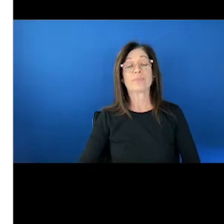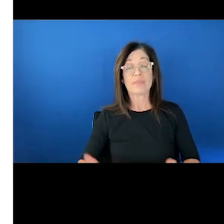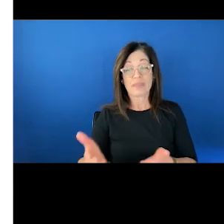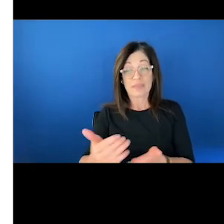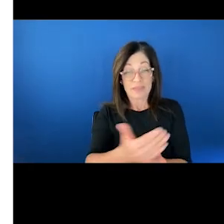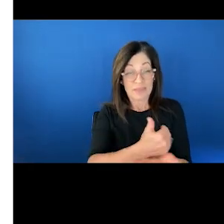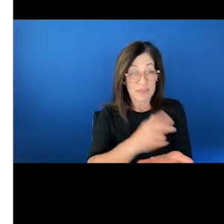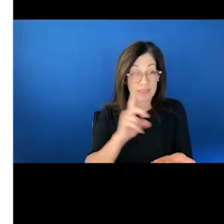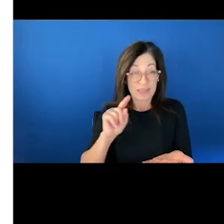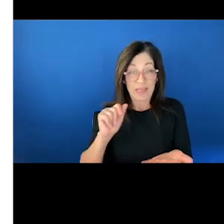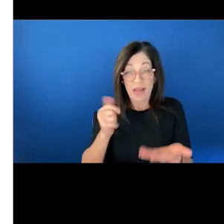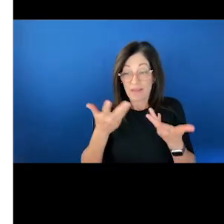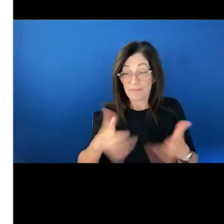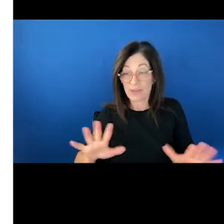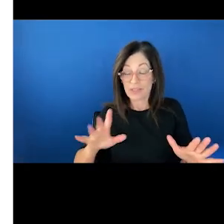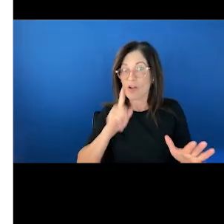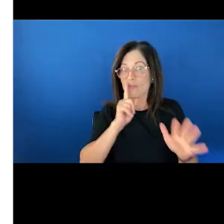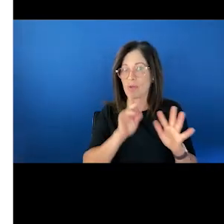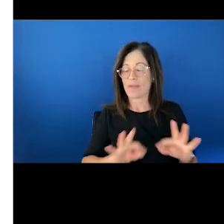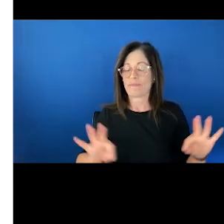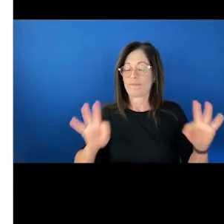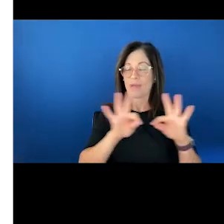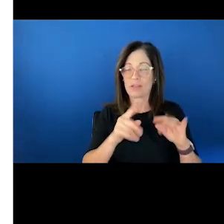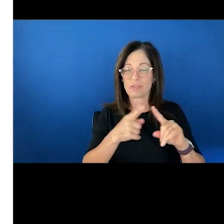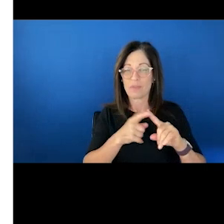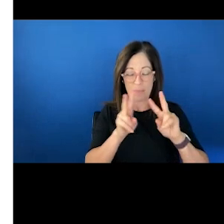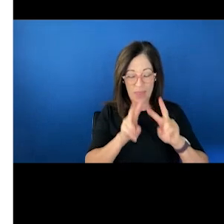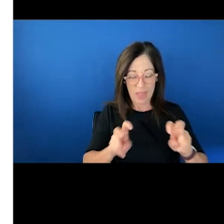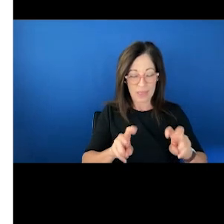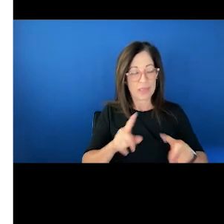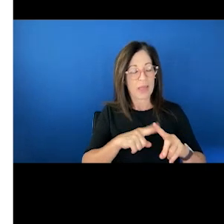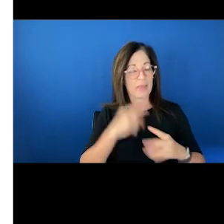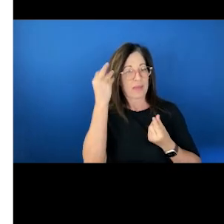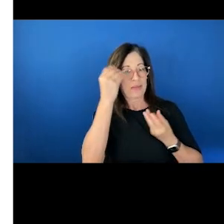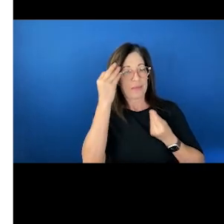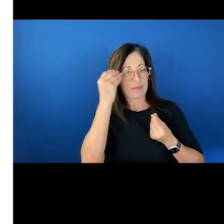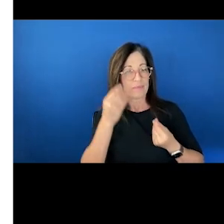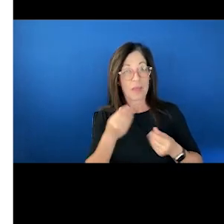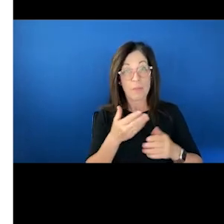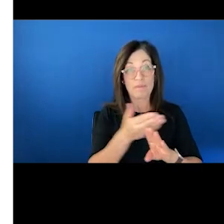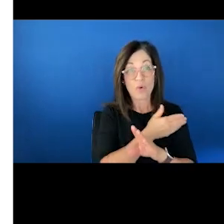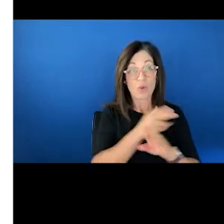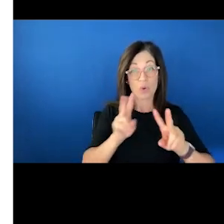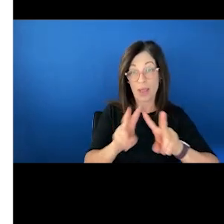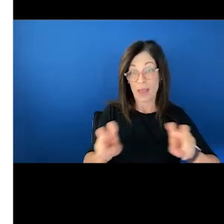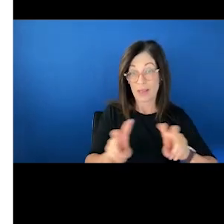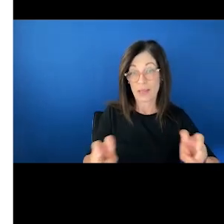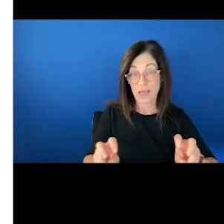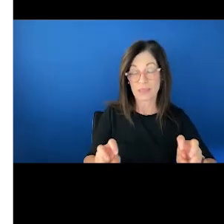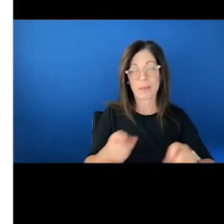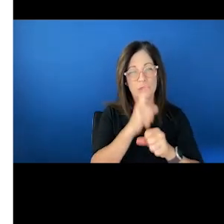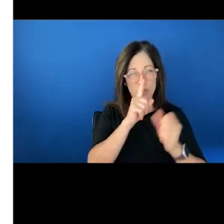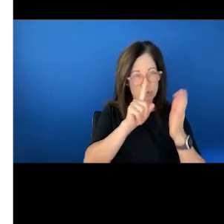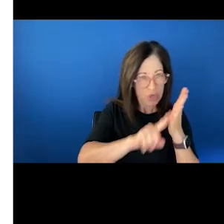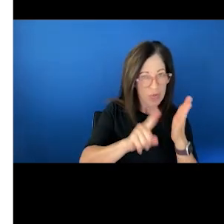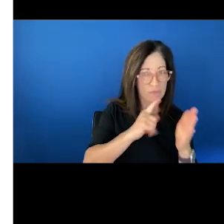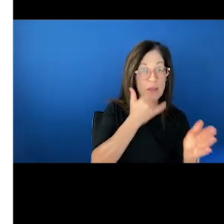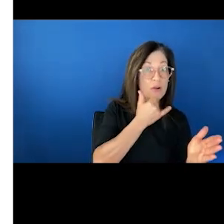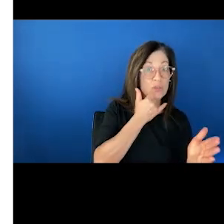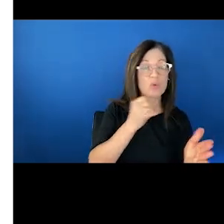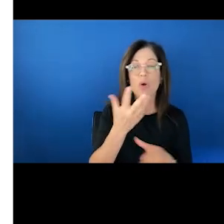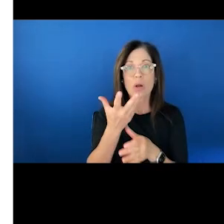Once you have data, the real value comes from analyzing and reflecting on it. Before analyzing data, make sure to check it